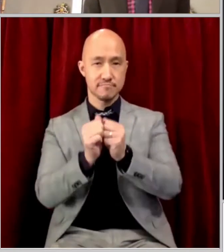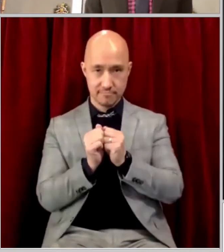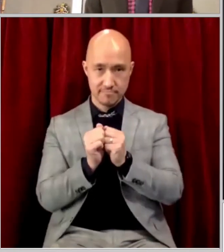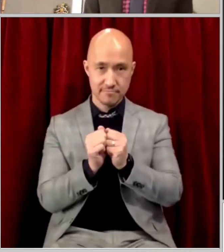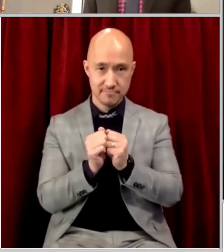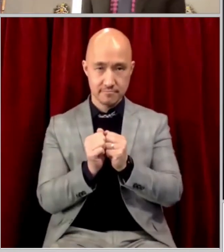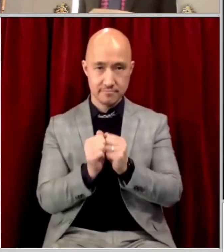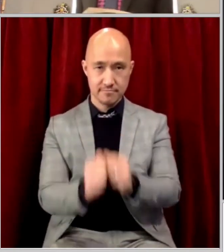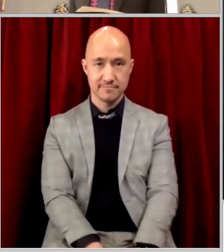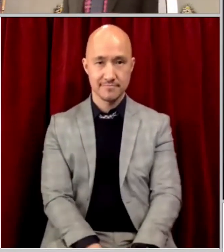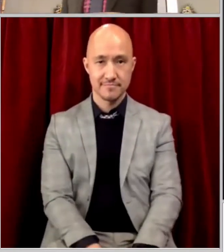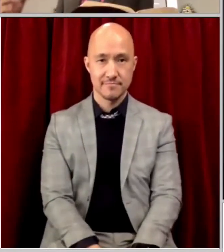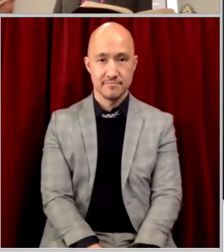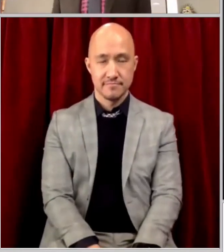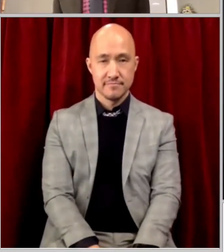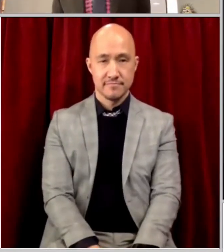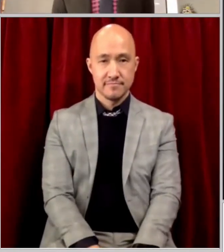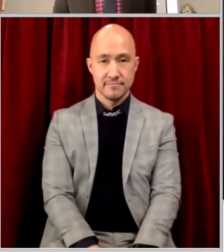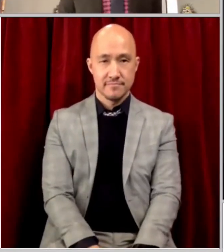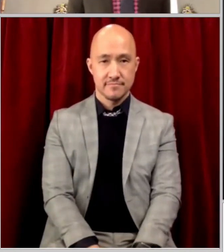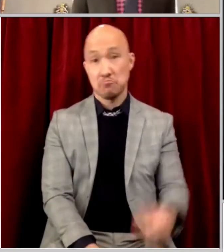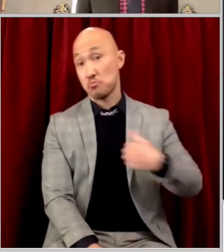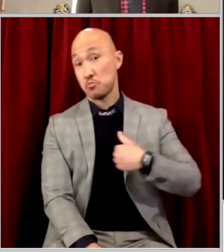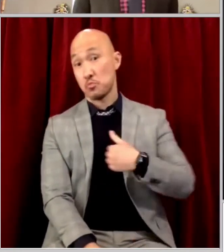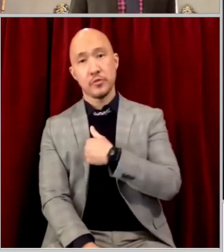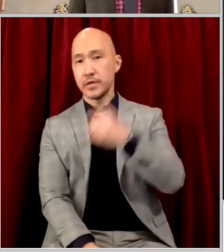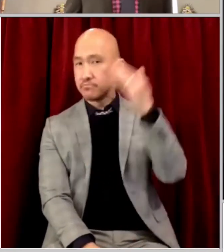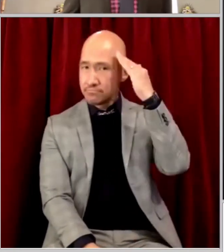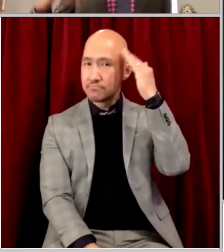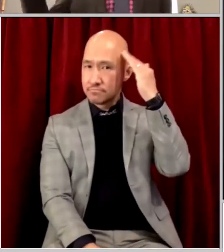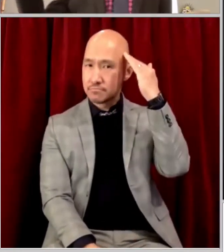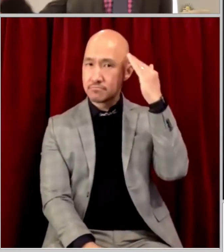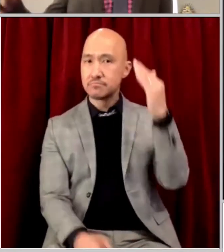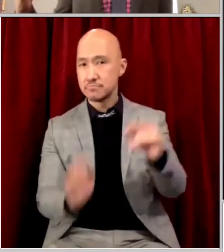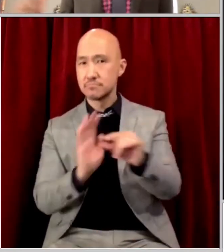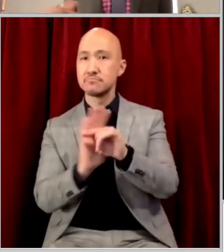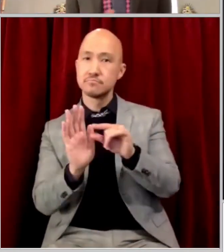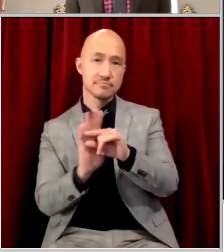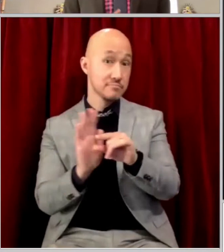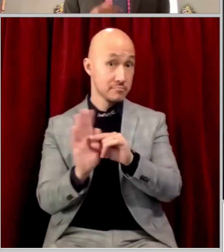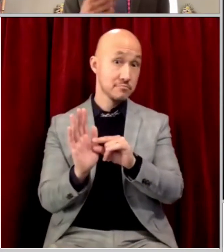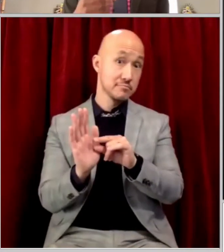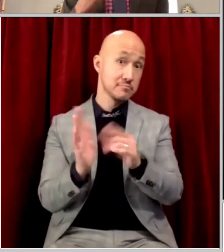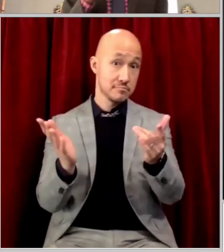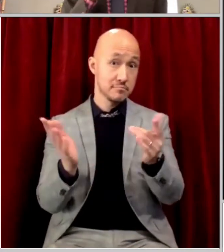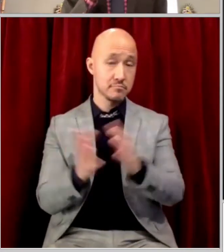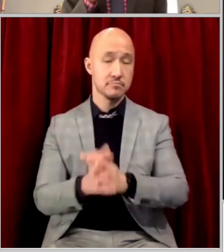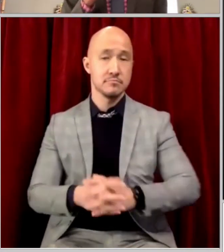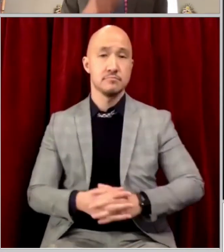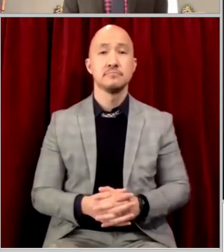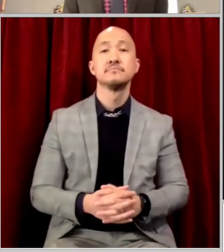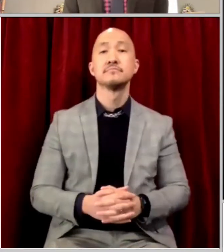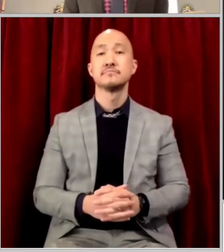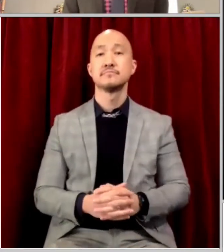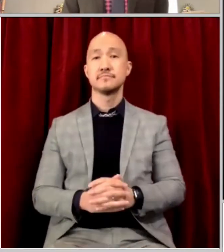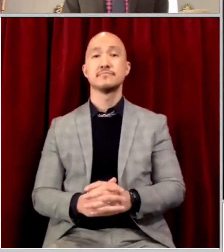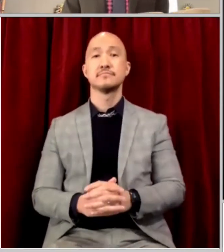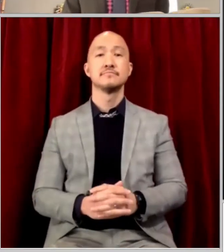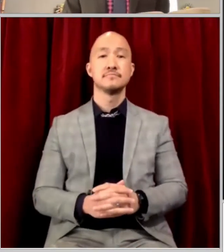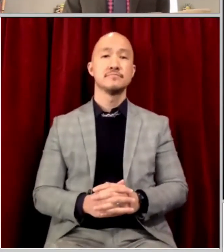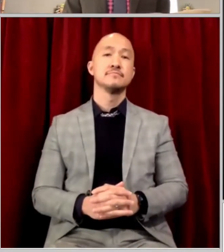of scripture. You know, we sing songs about it, right? And so we're going to dig a little deep today as we look into these